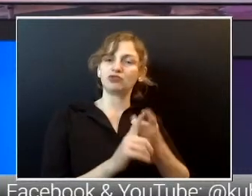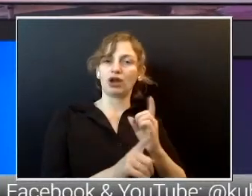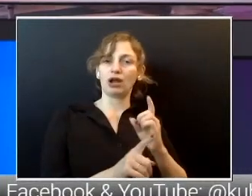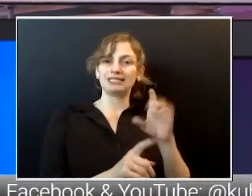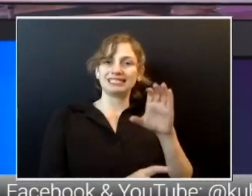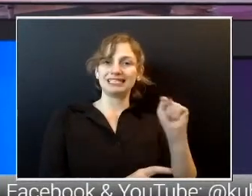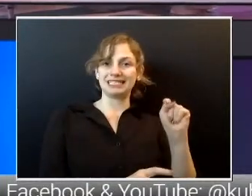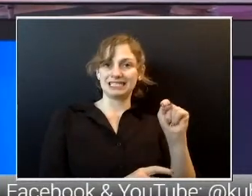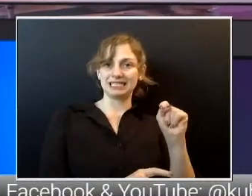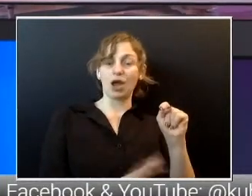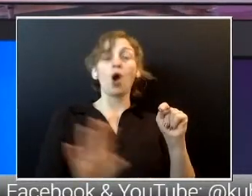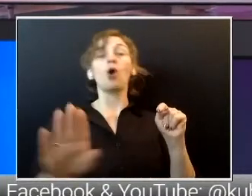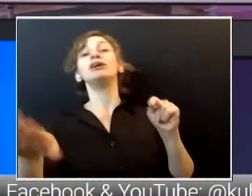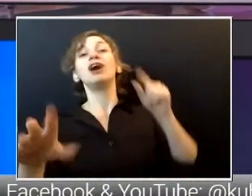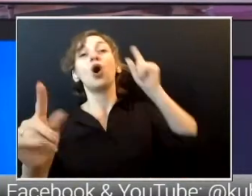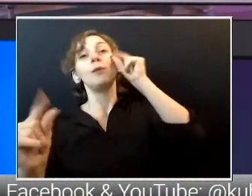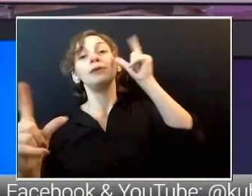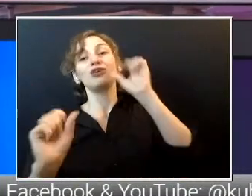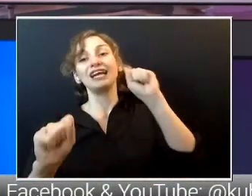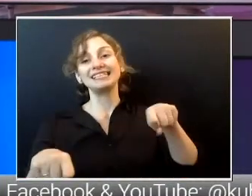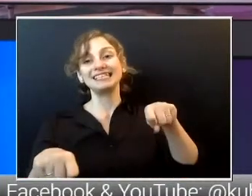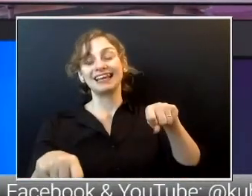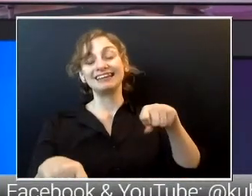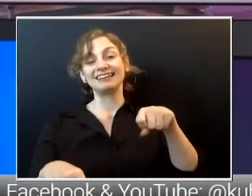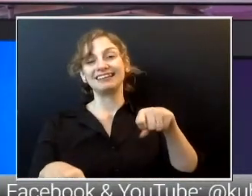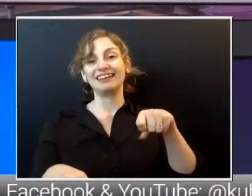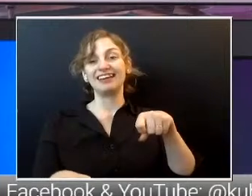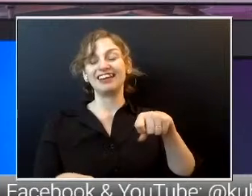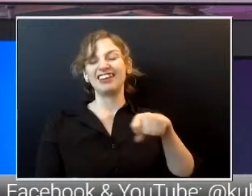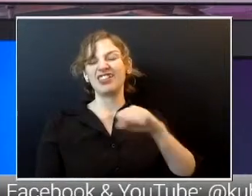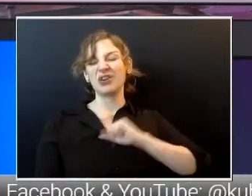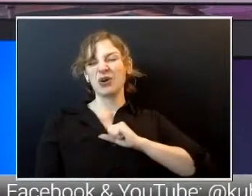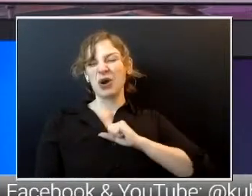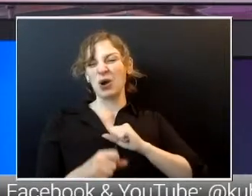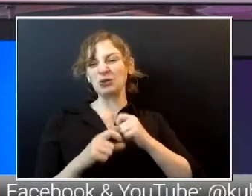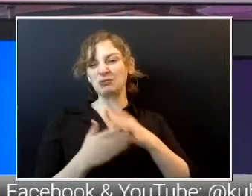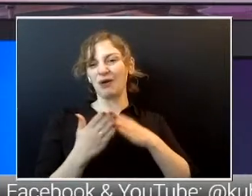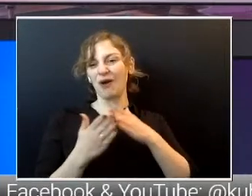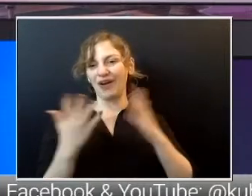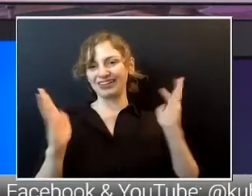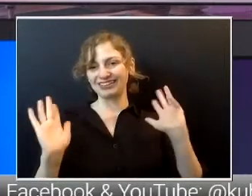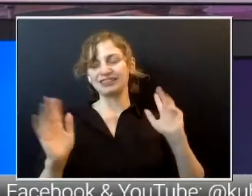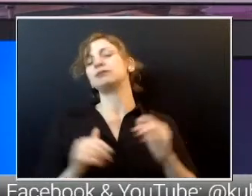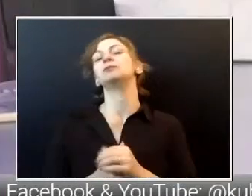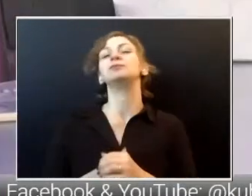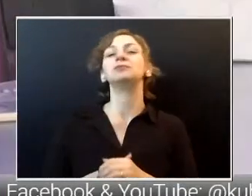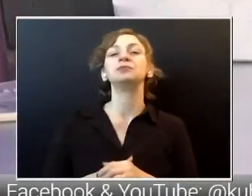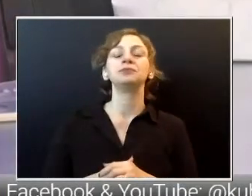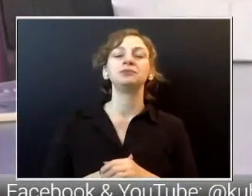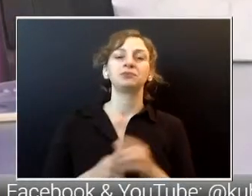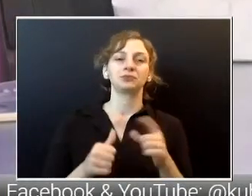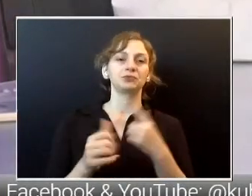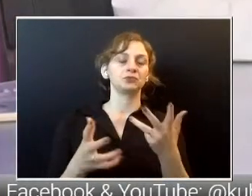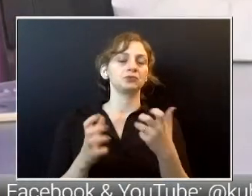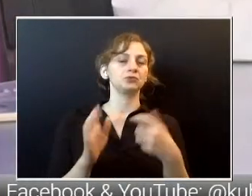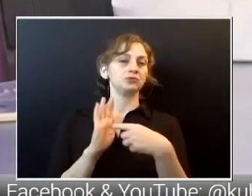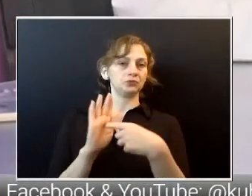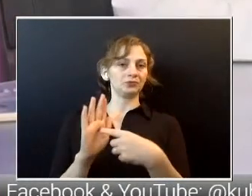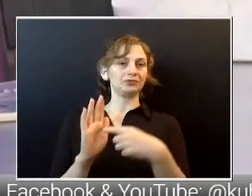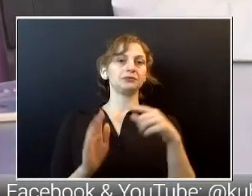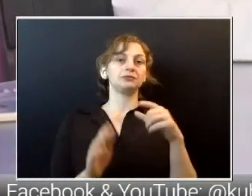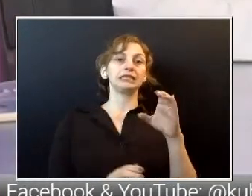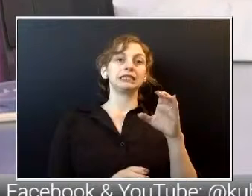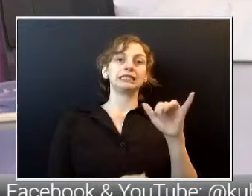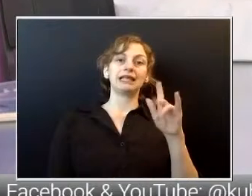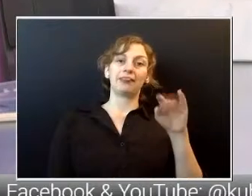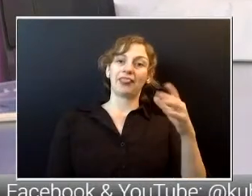okay to open your eyes now if you're squeamish. The squeamish part is over. We wanted to show you first this image. This is Cynthia's CT scan. There's a